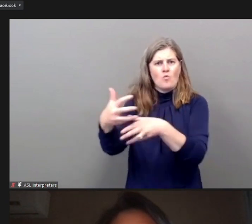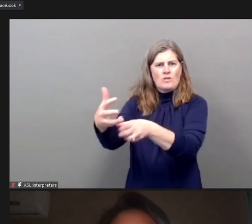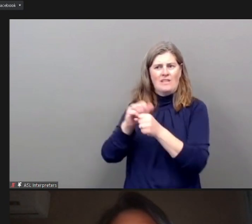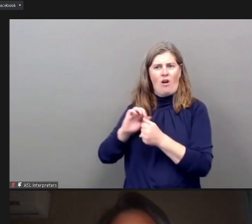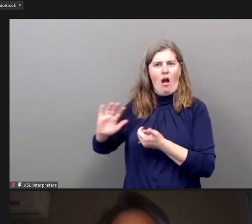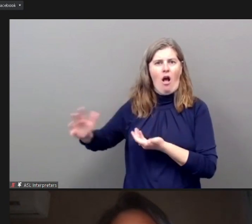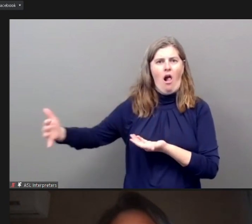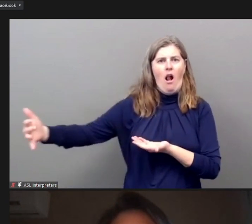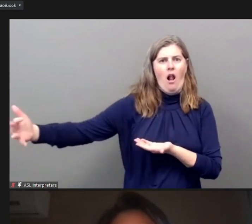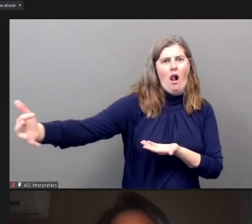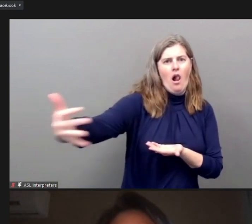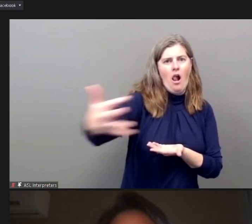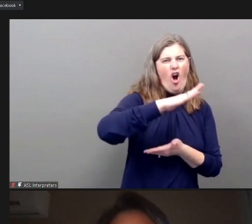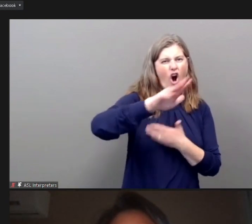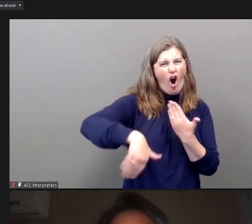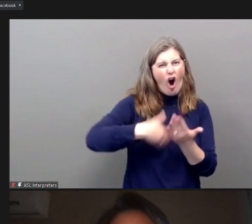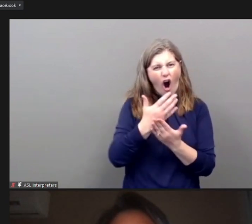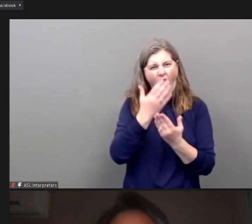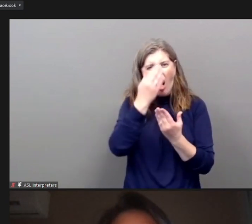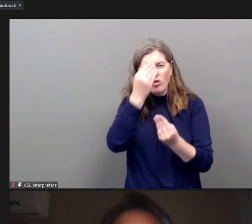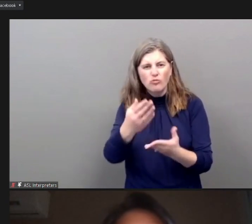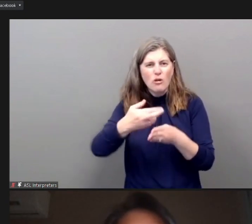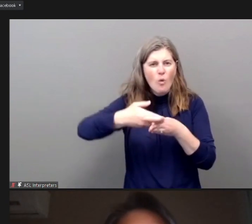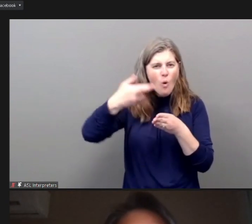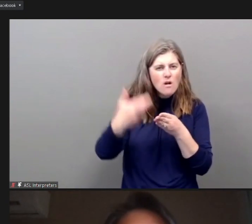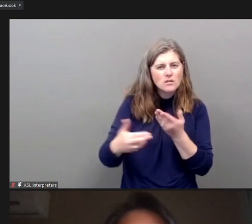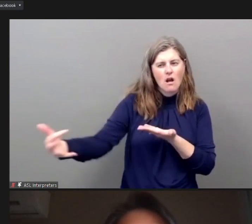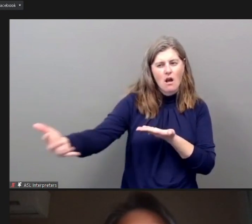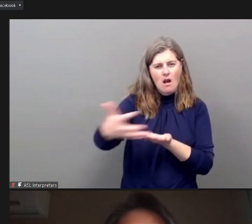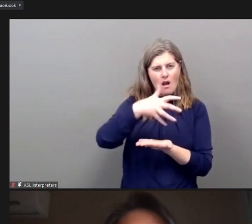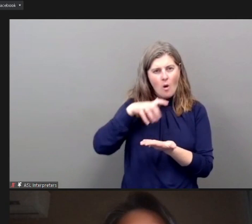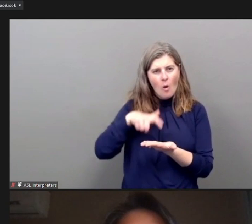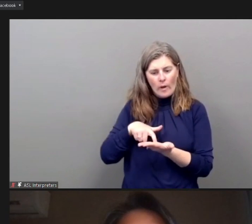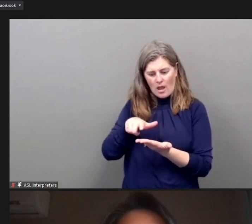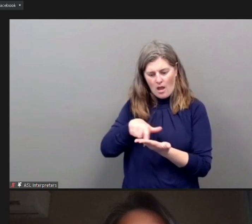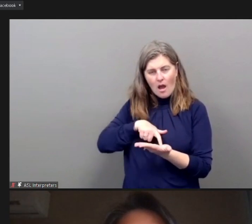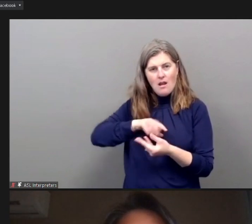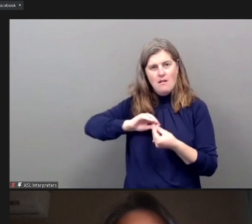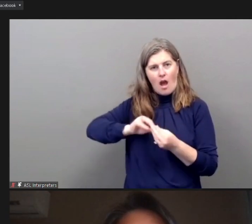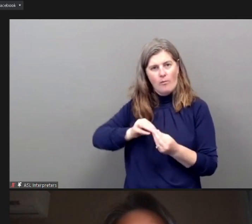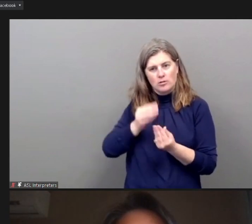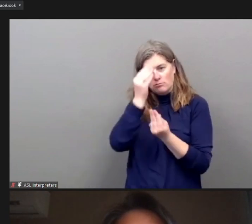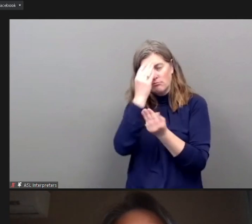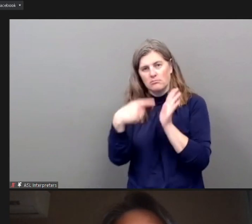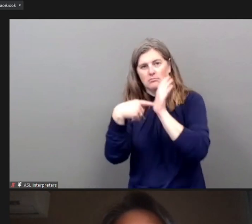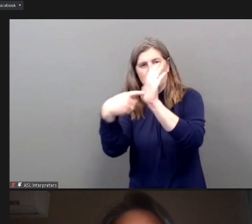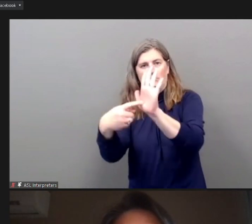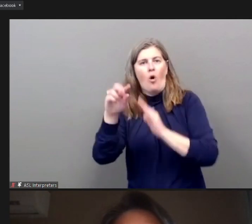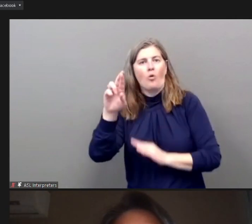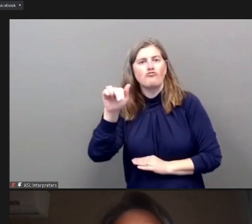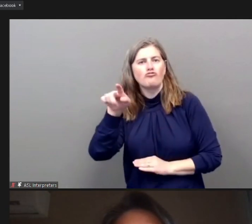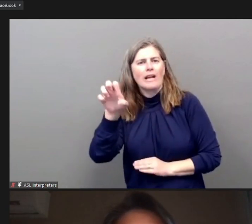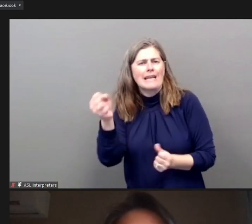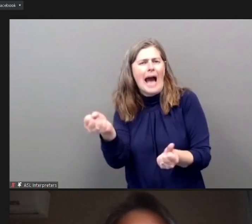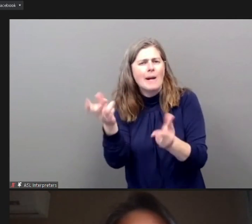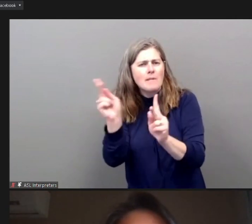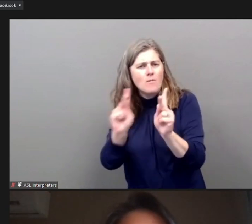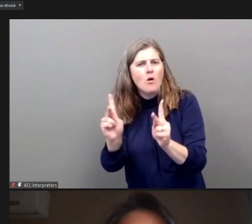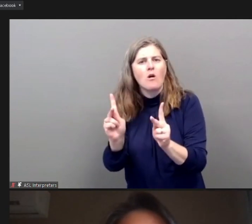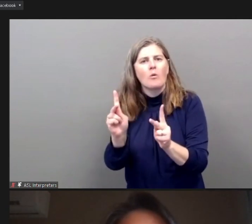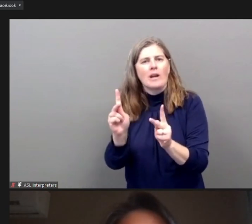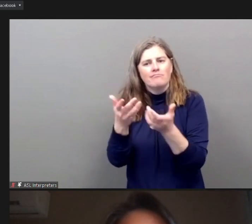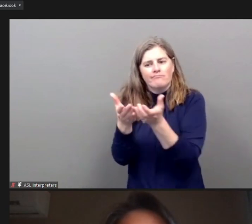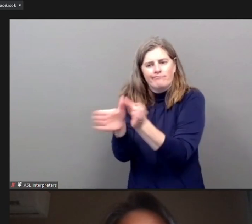all electronic lab reports, and then we report out case rates by age